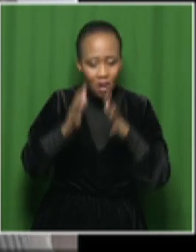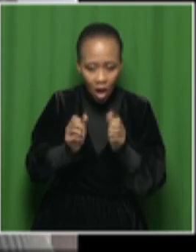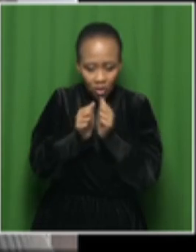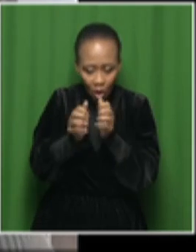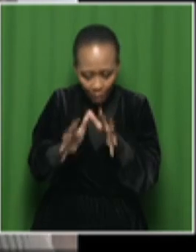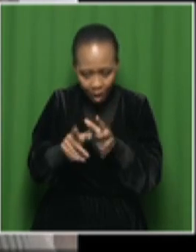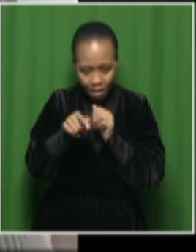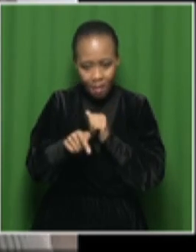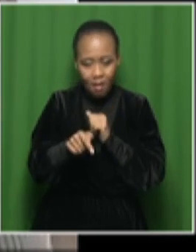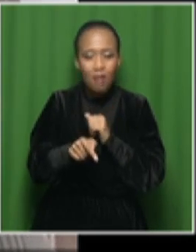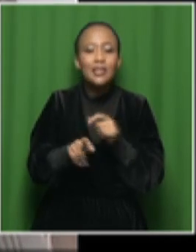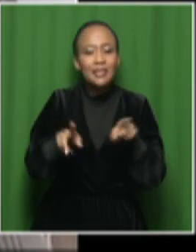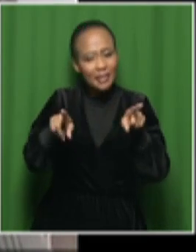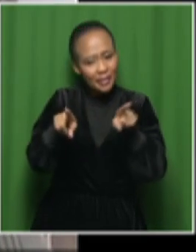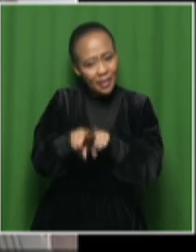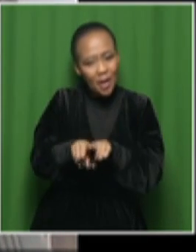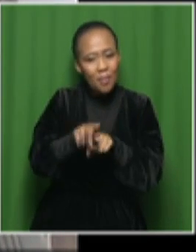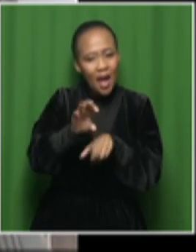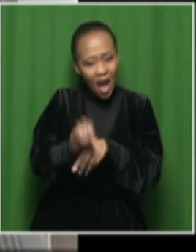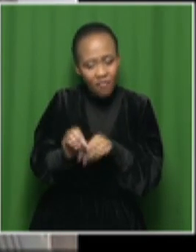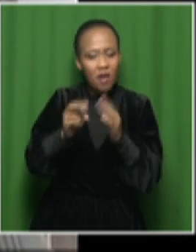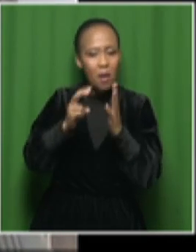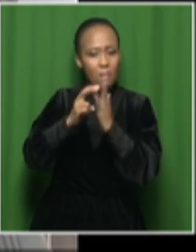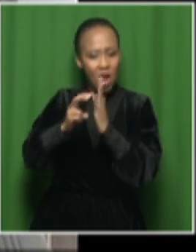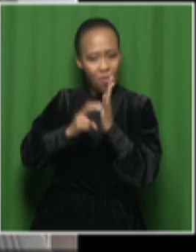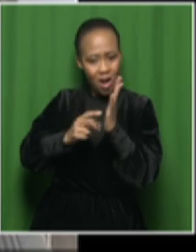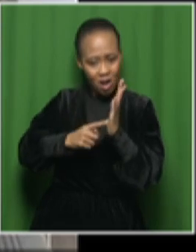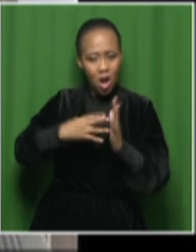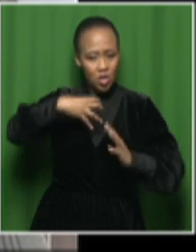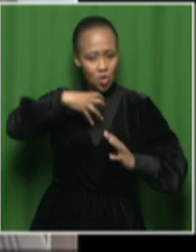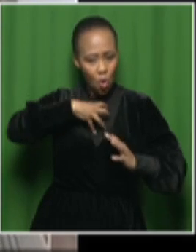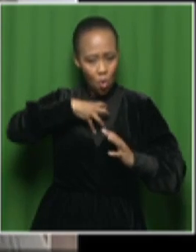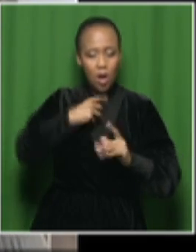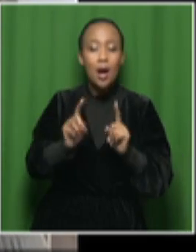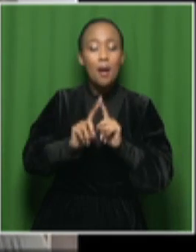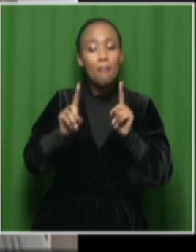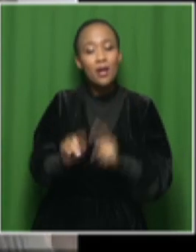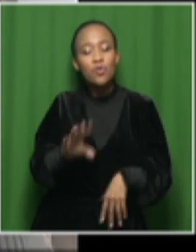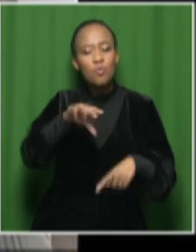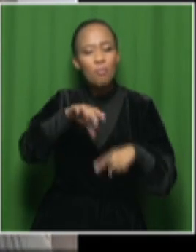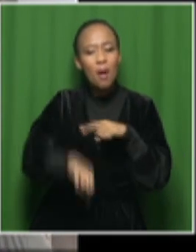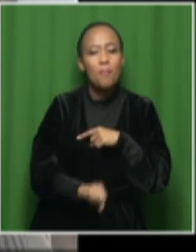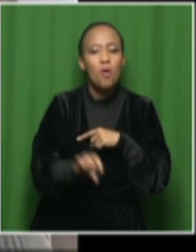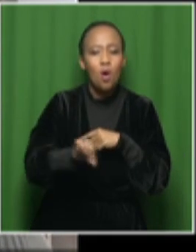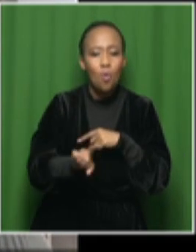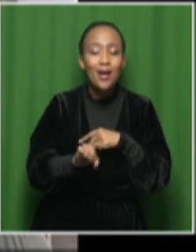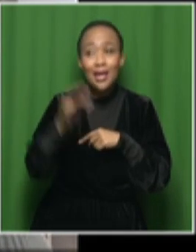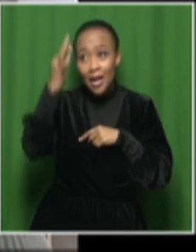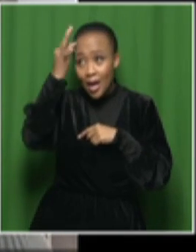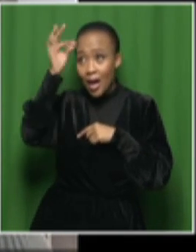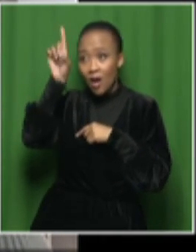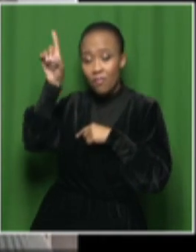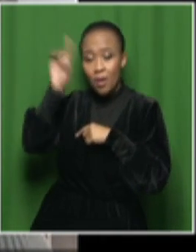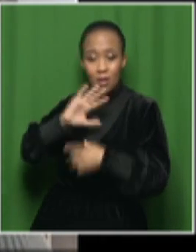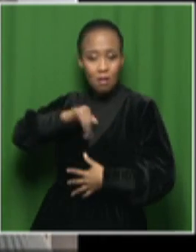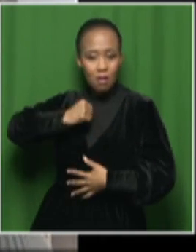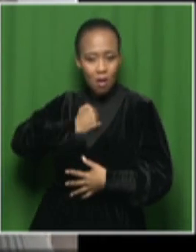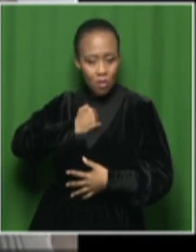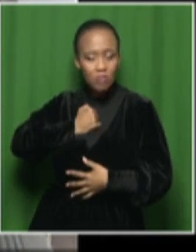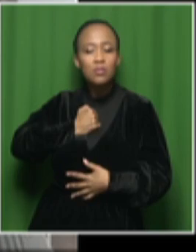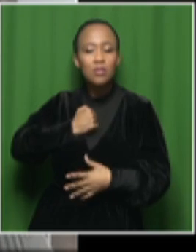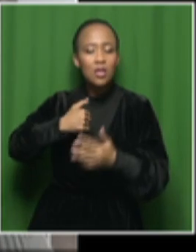has always had merit on its own. But you may find that our existing government has not been able to go